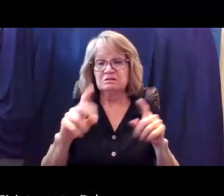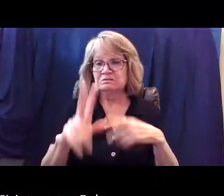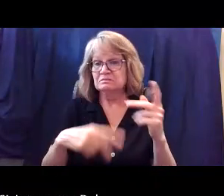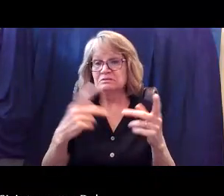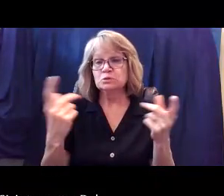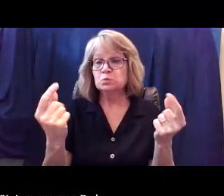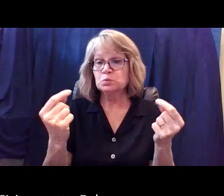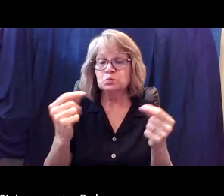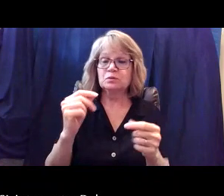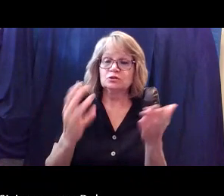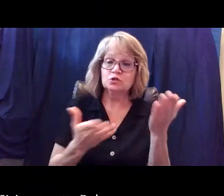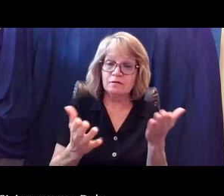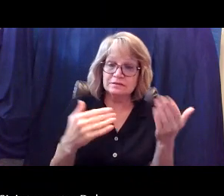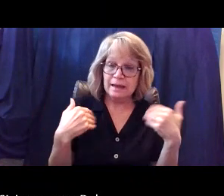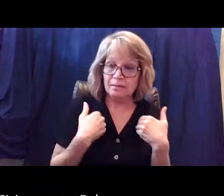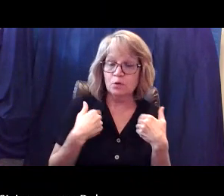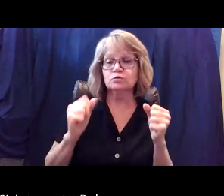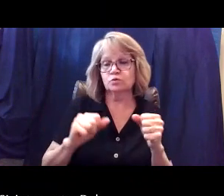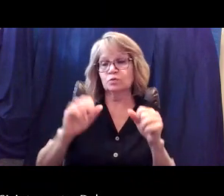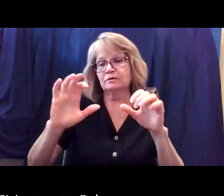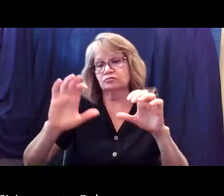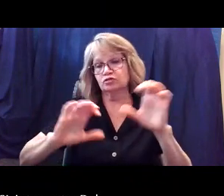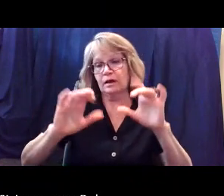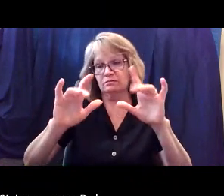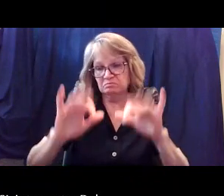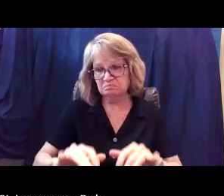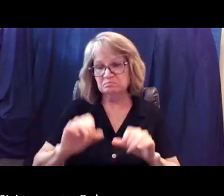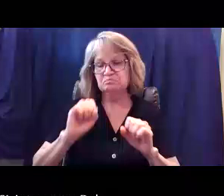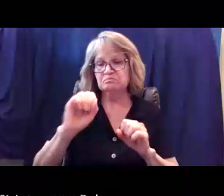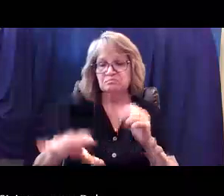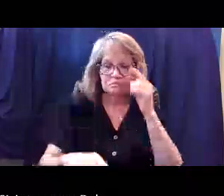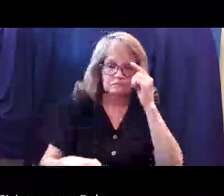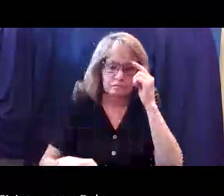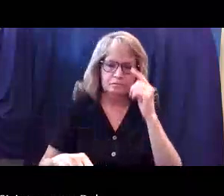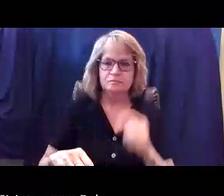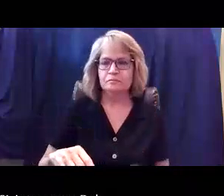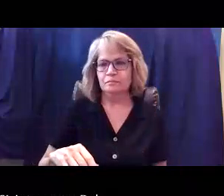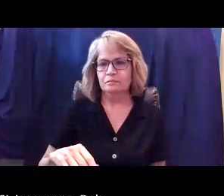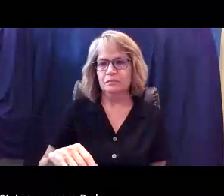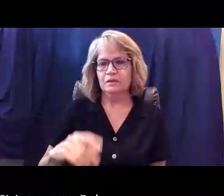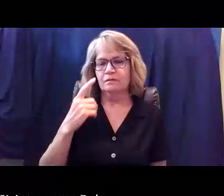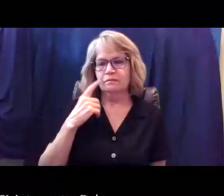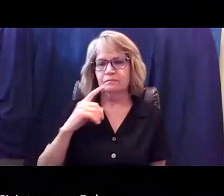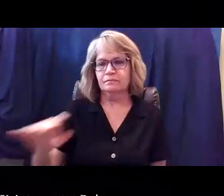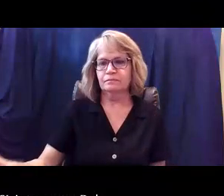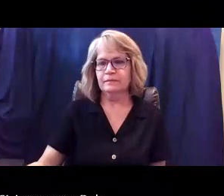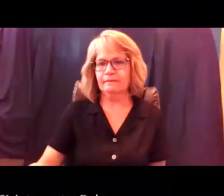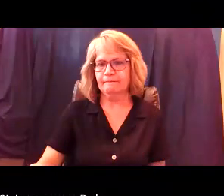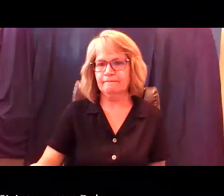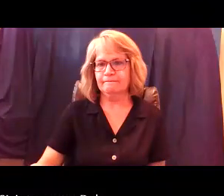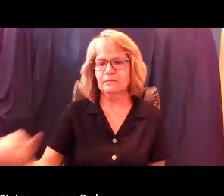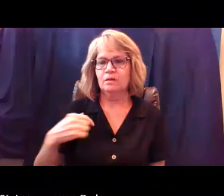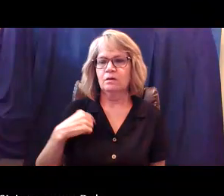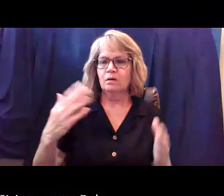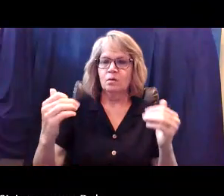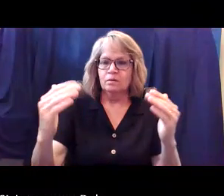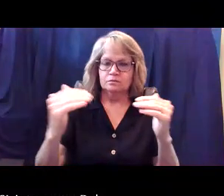do, you can feel free to put those in the chat as well to round out our discussion. And I want to move